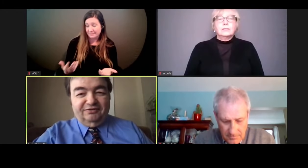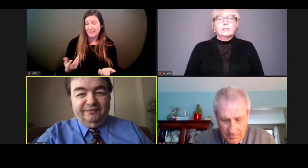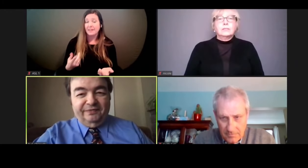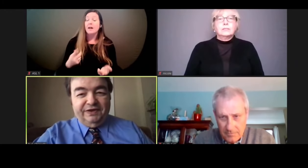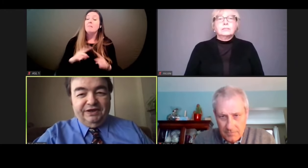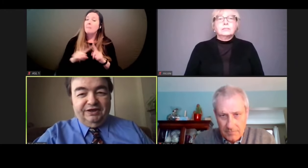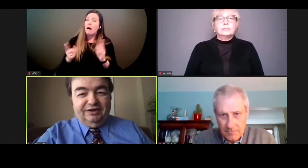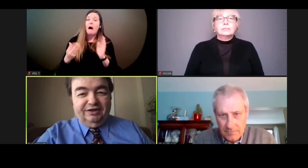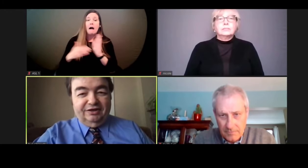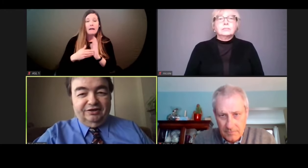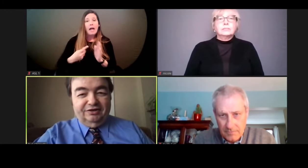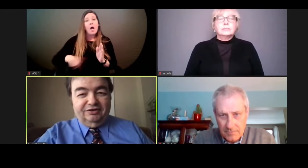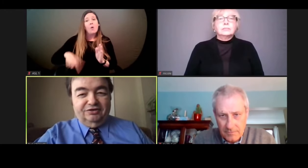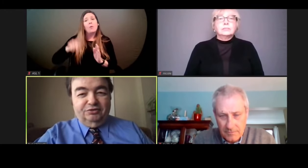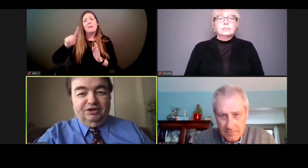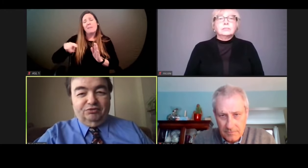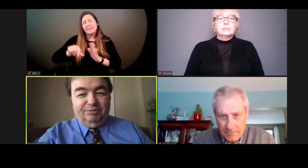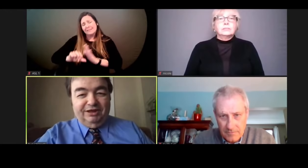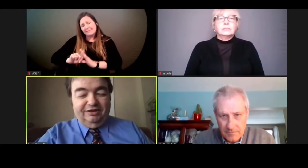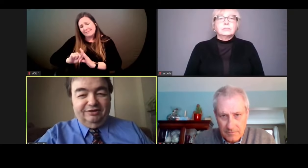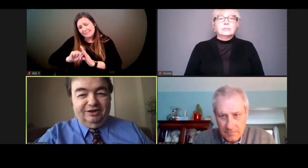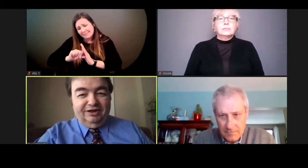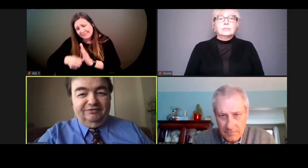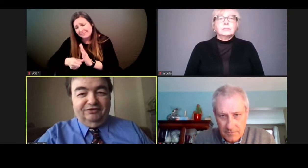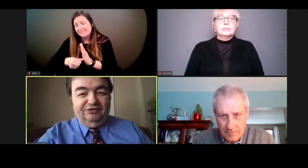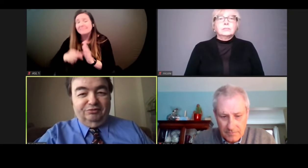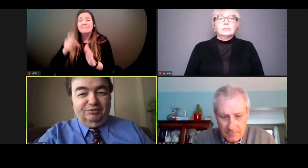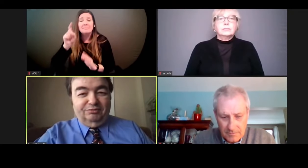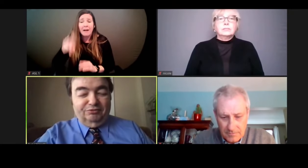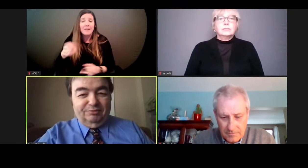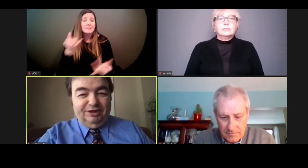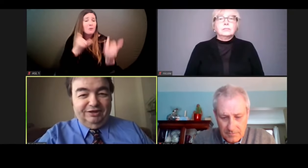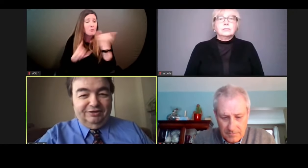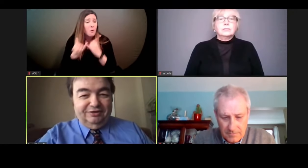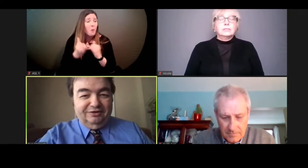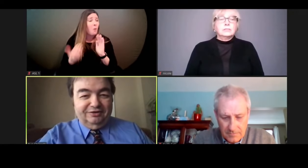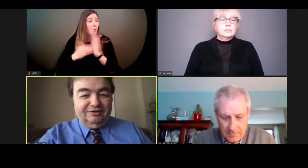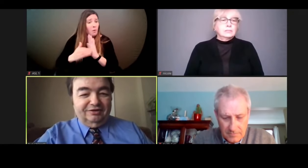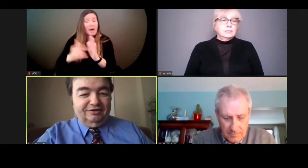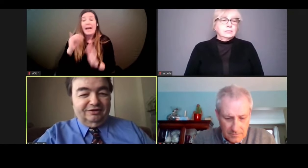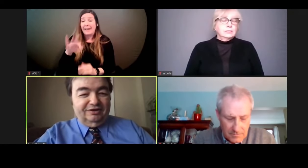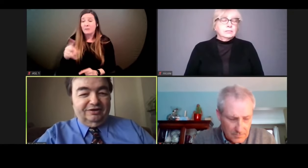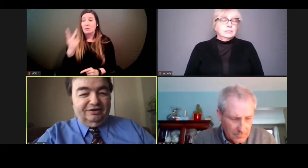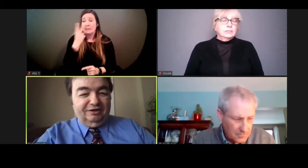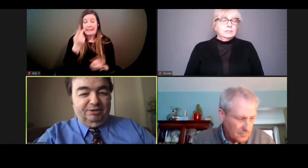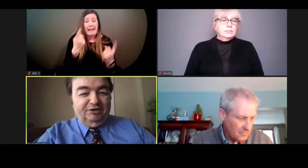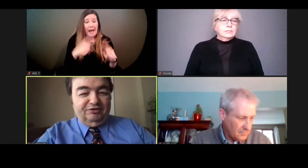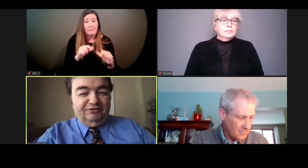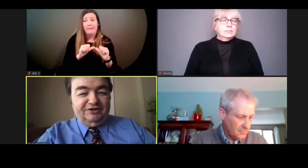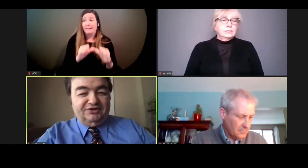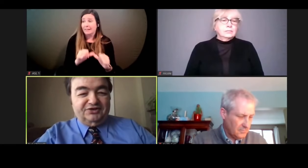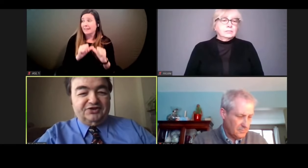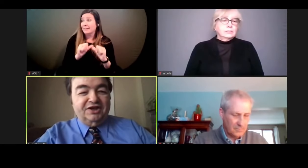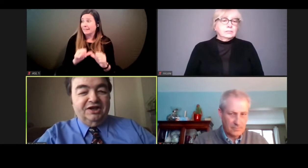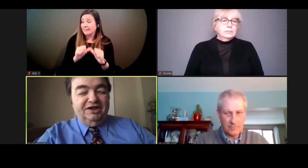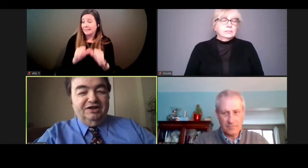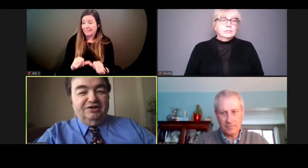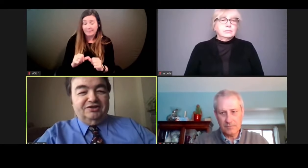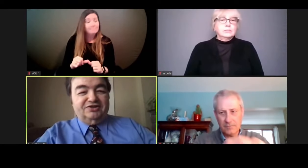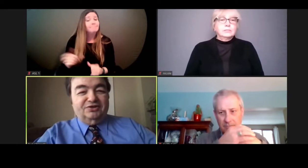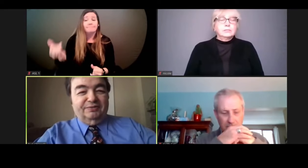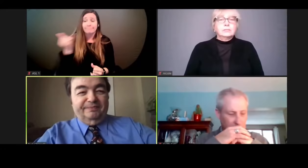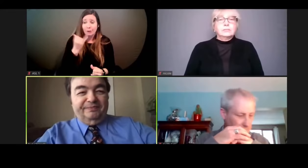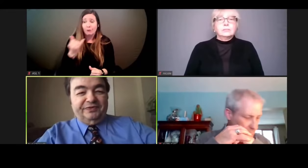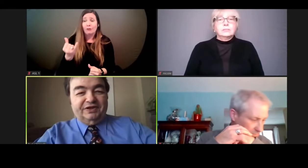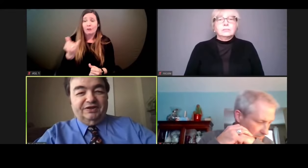of doing it repeatedly if you see repeated apparent offenses.